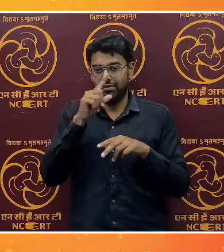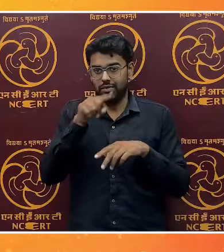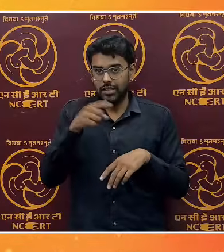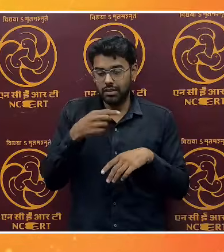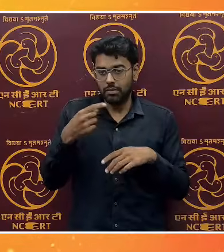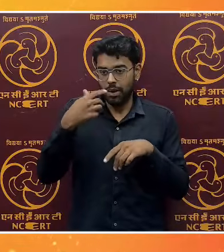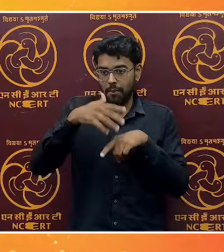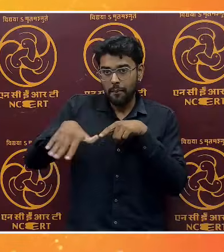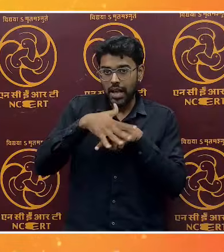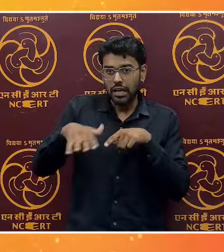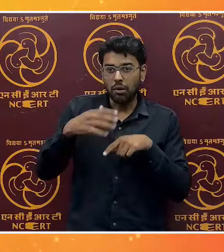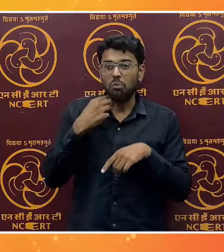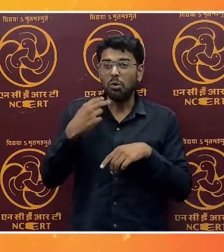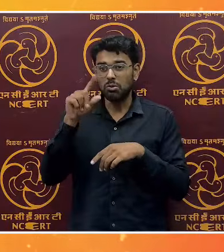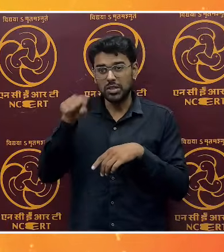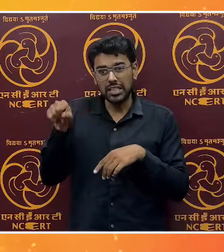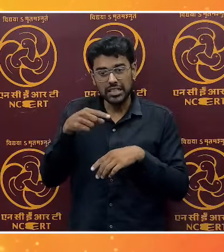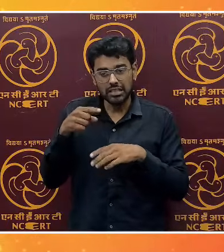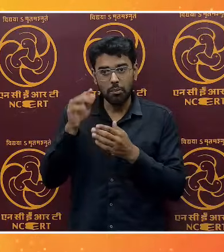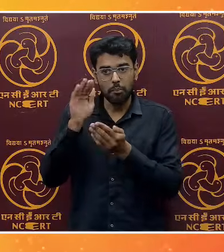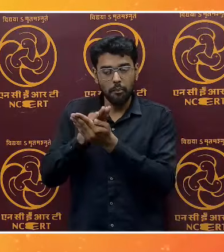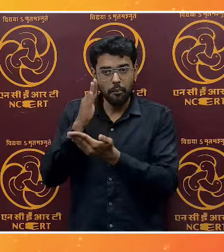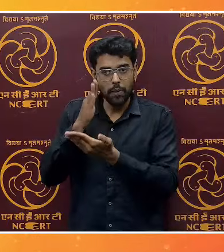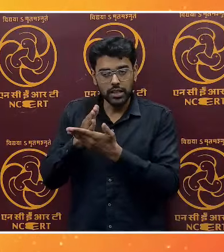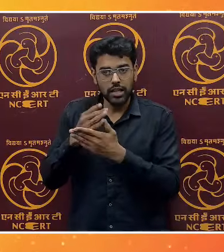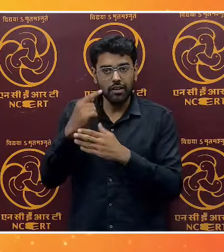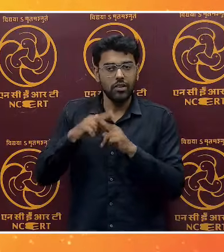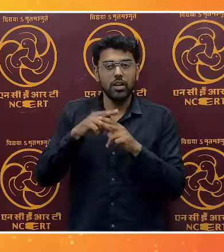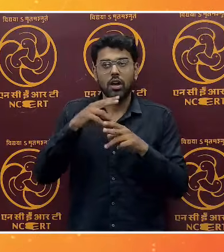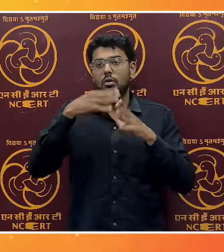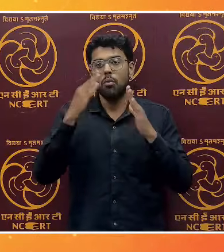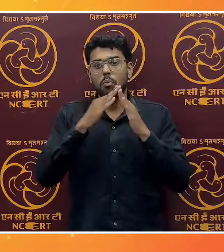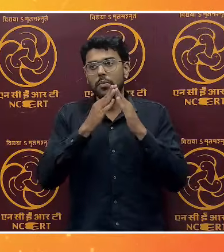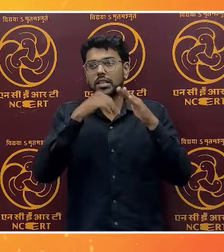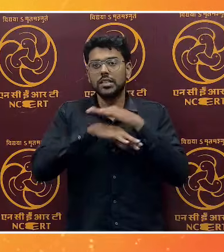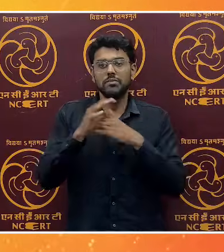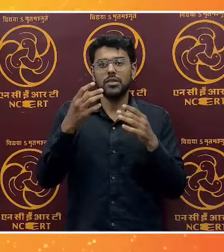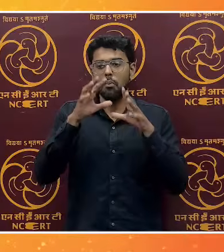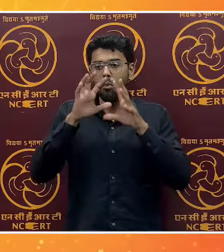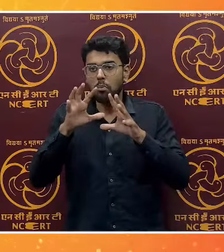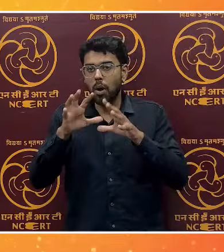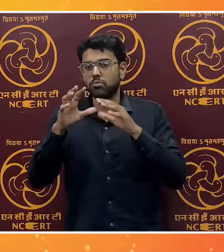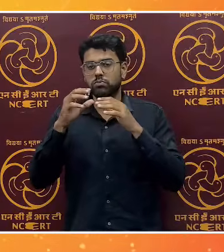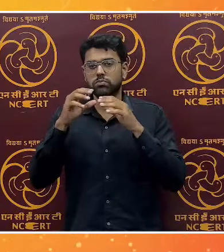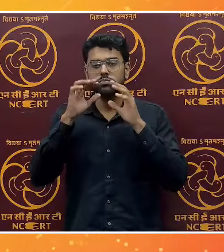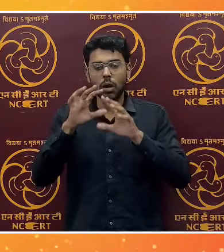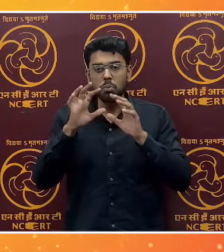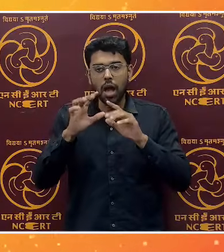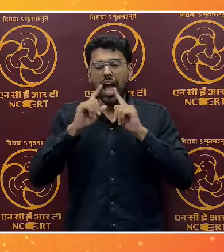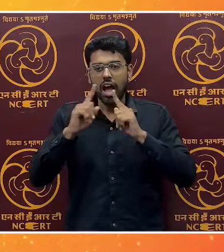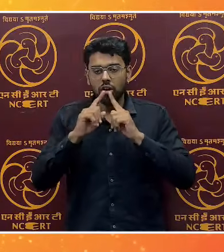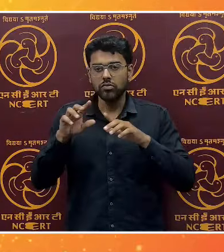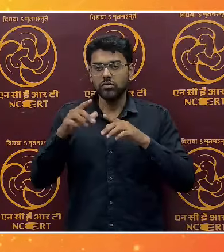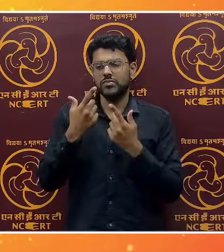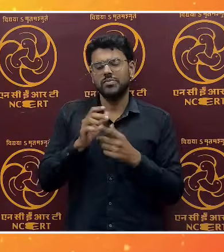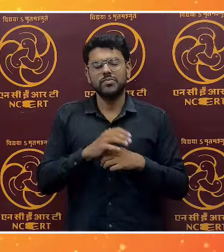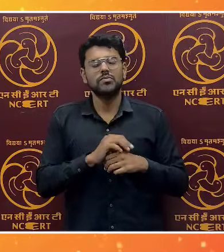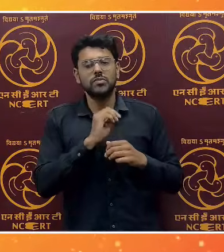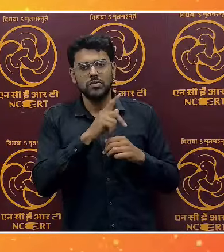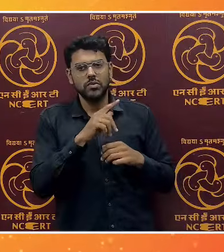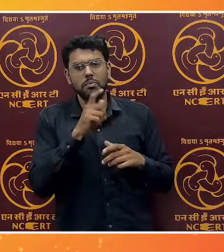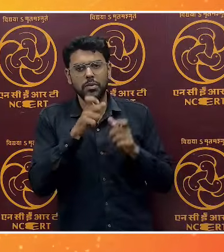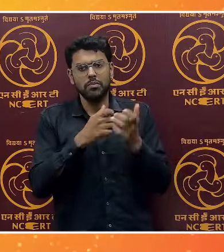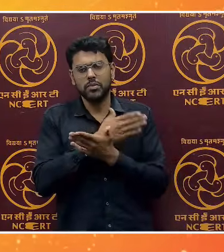the background noises. Like if you're shooting at home, the dog is barking at the street. That you